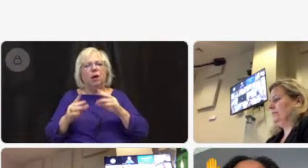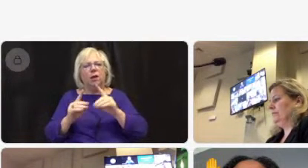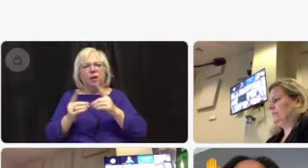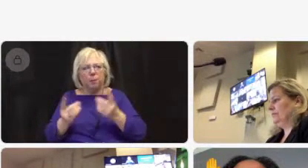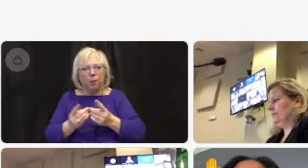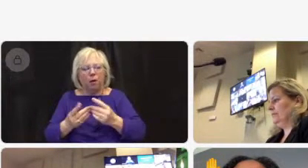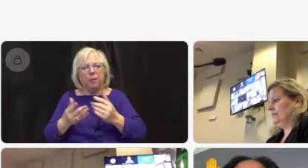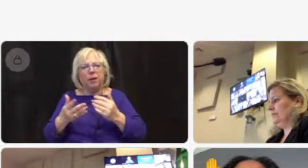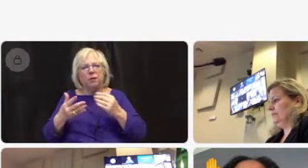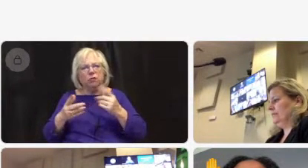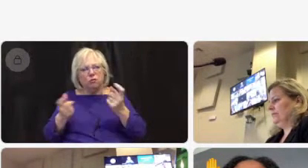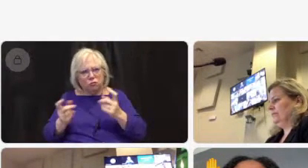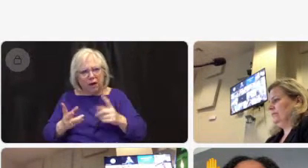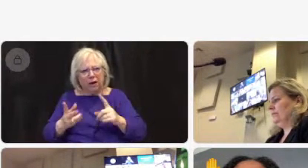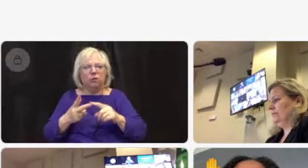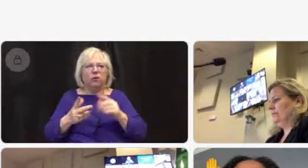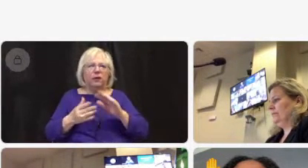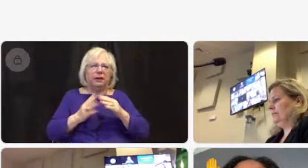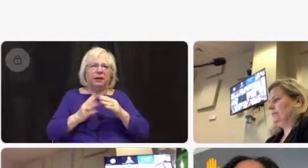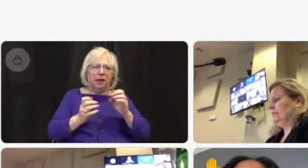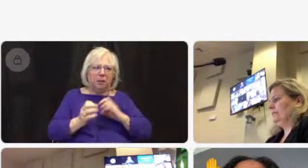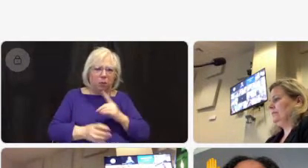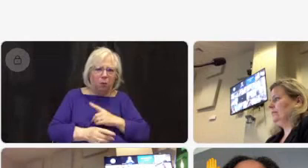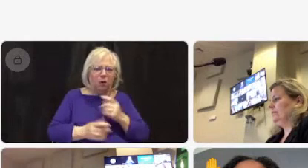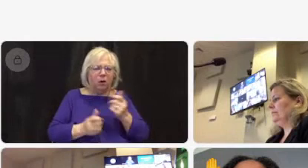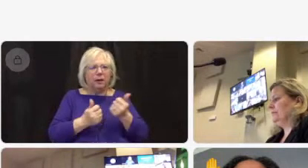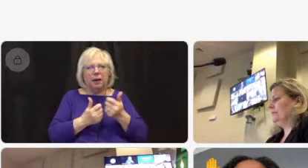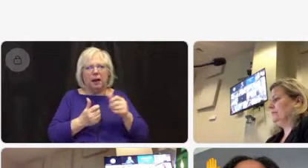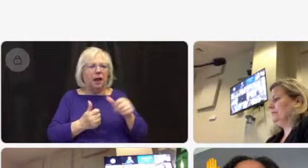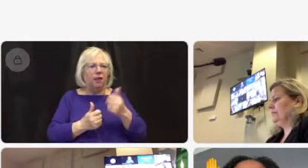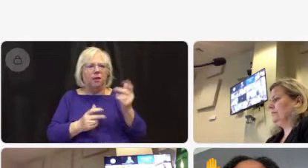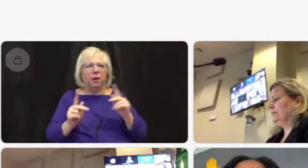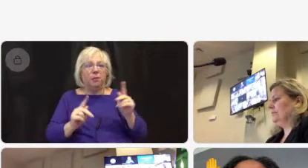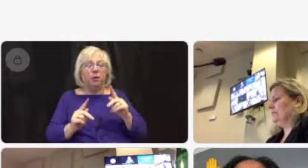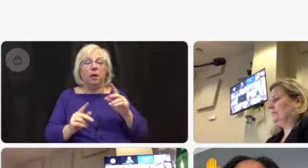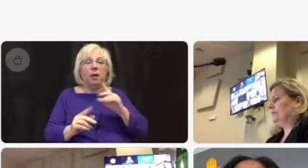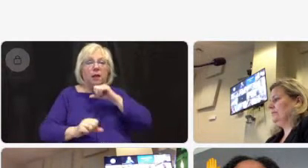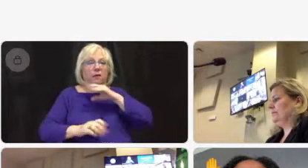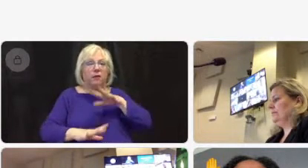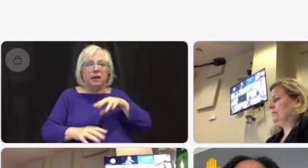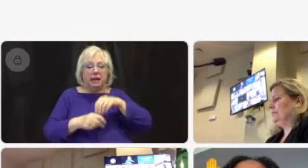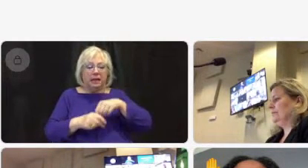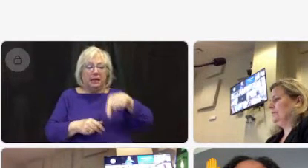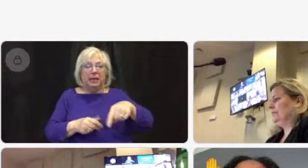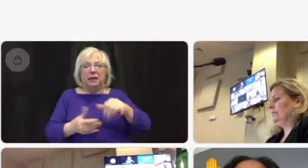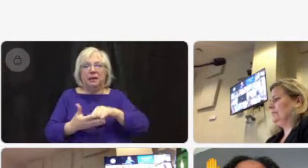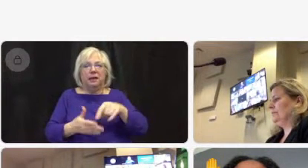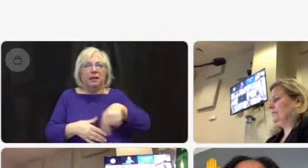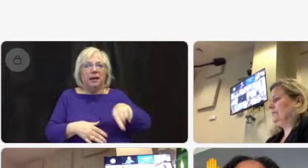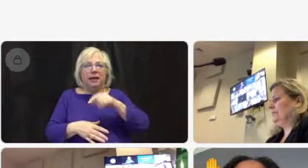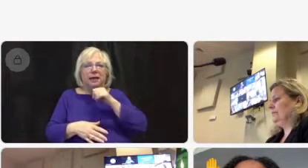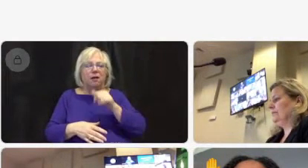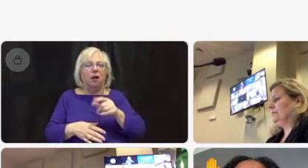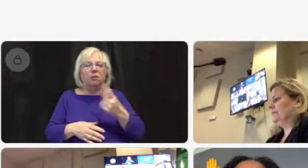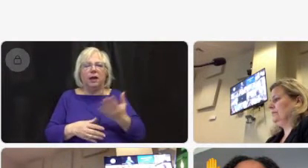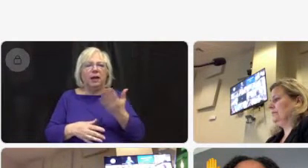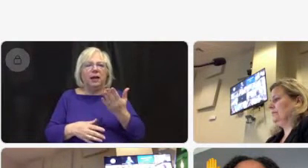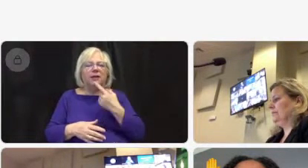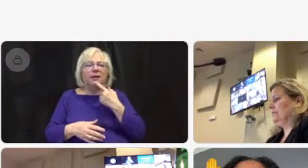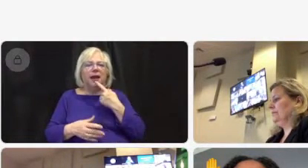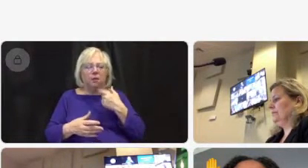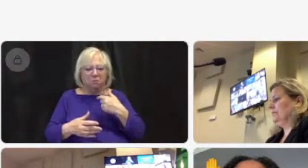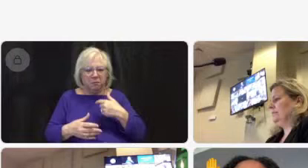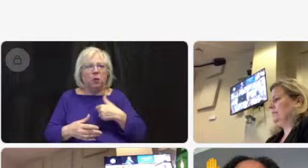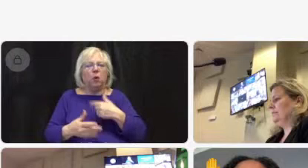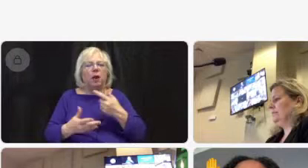of city board can ask questions. I would tell you, there's nothing in here that they didn't already say, hey, this is what we can deal with,